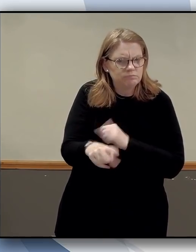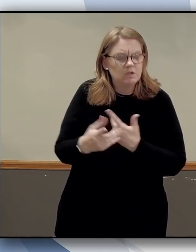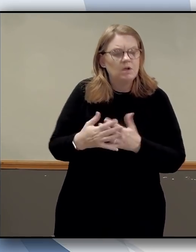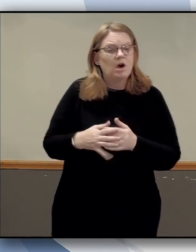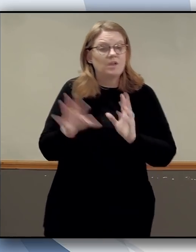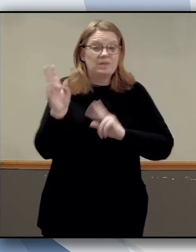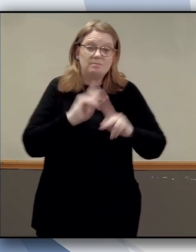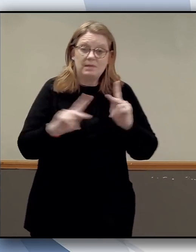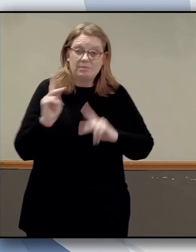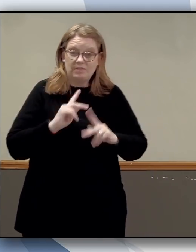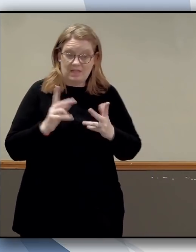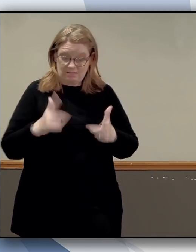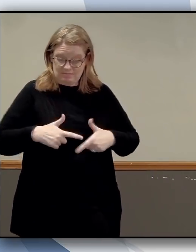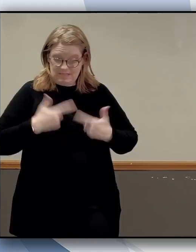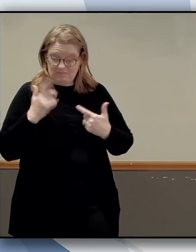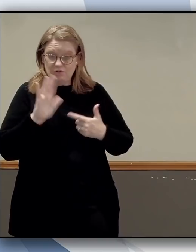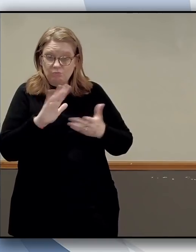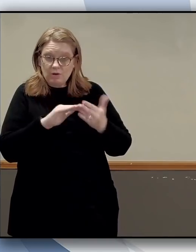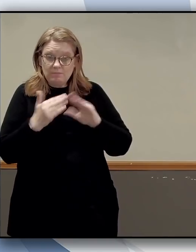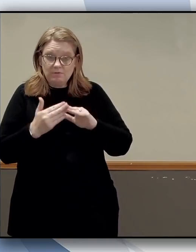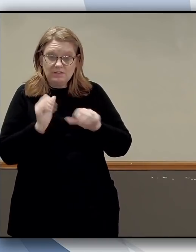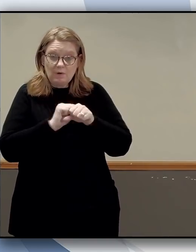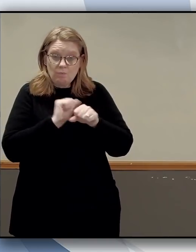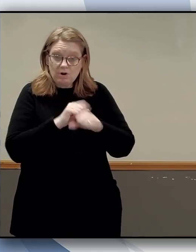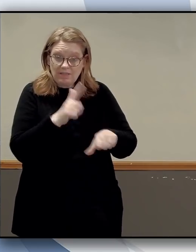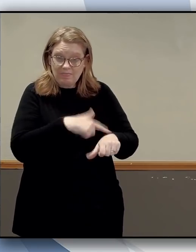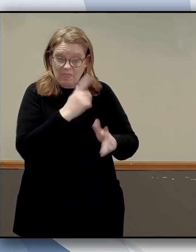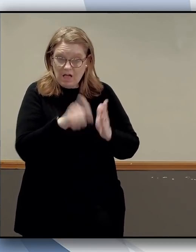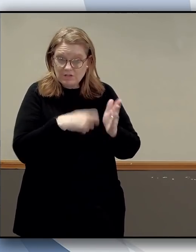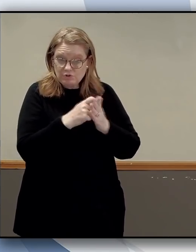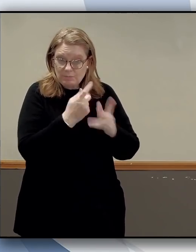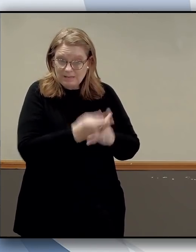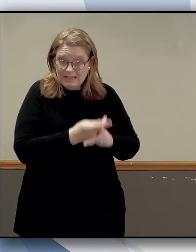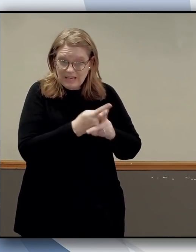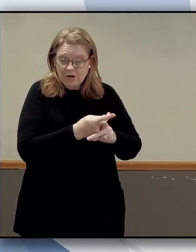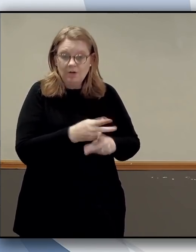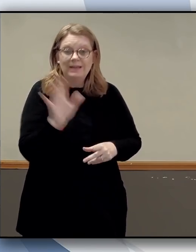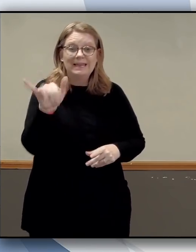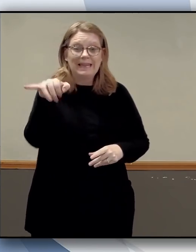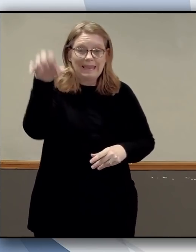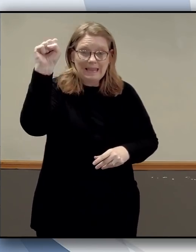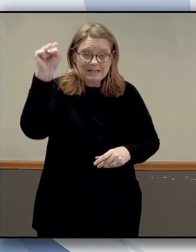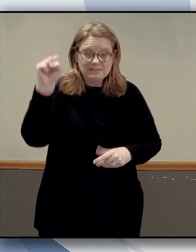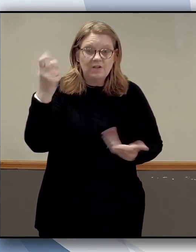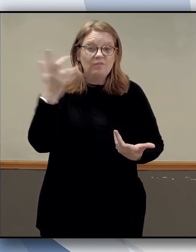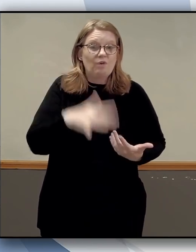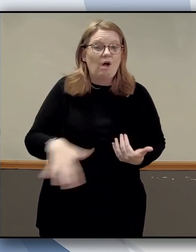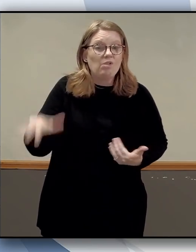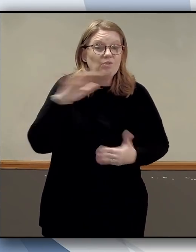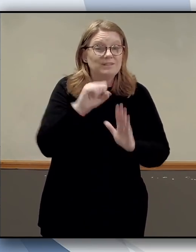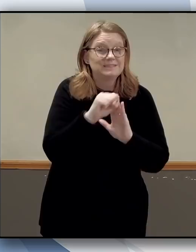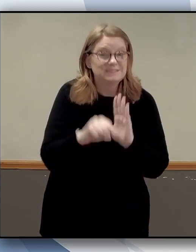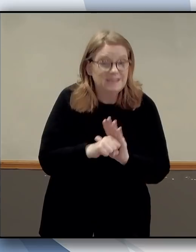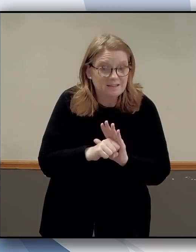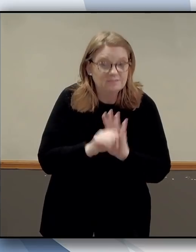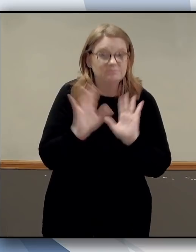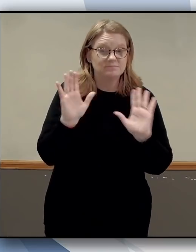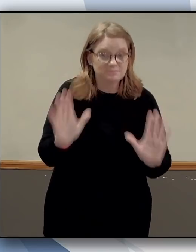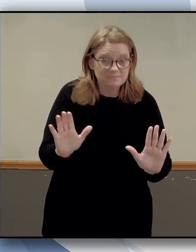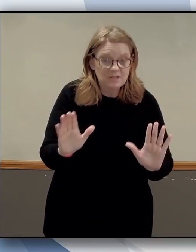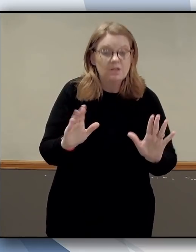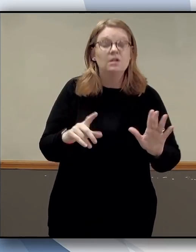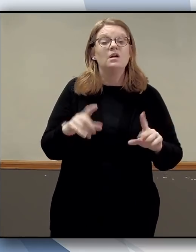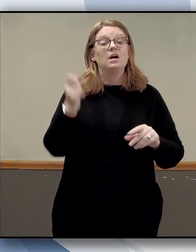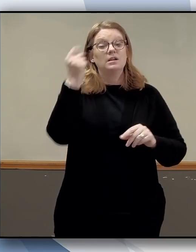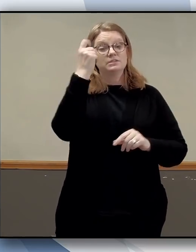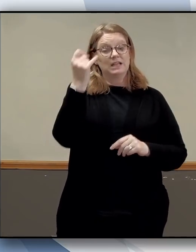community that work in long-term care? The answer is yes, for virtually every part of our state. But in particular, if you're in a community